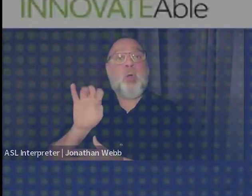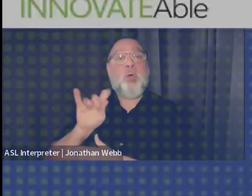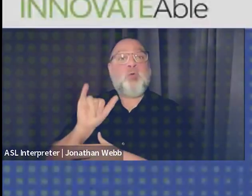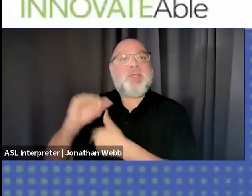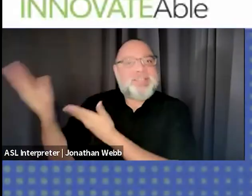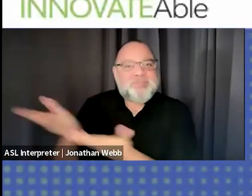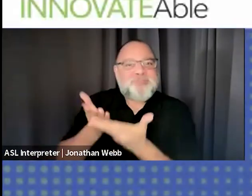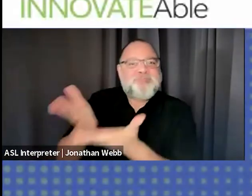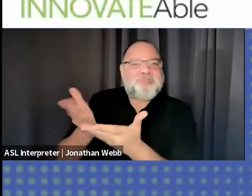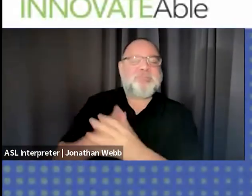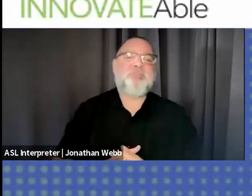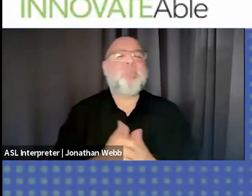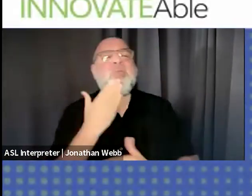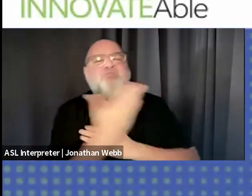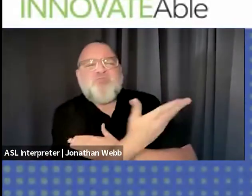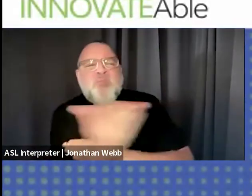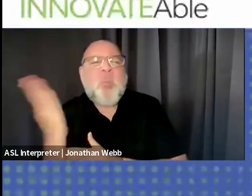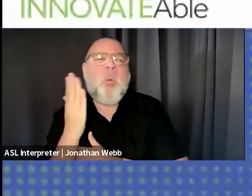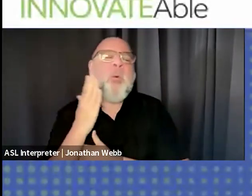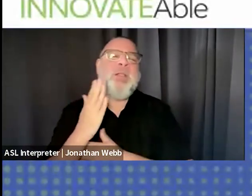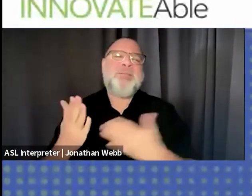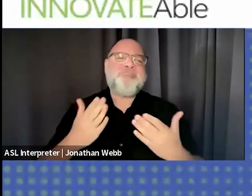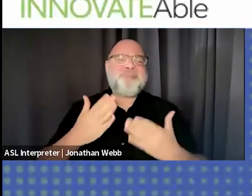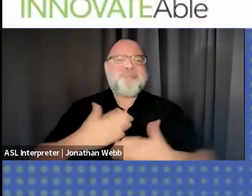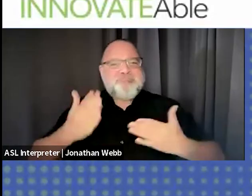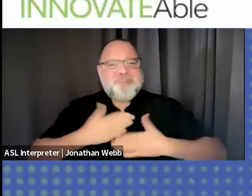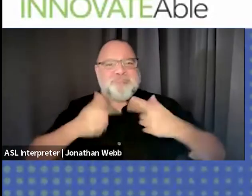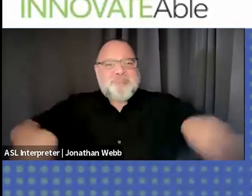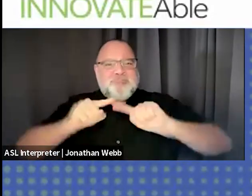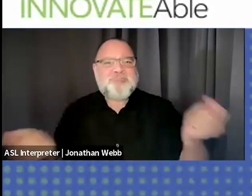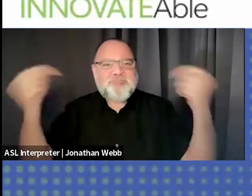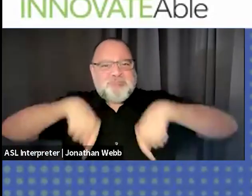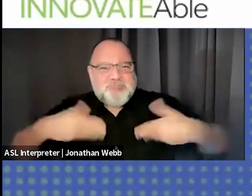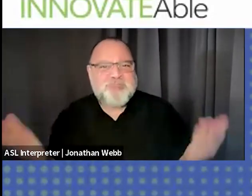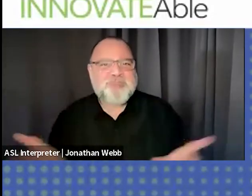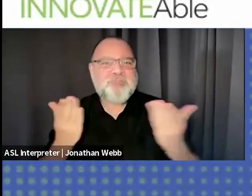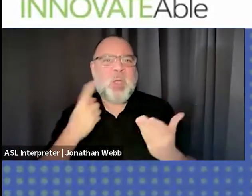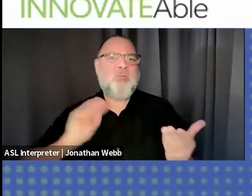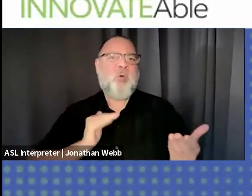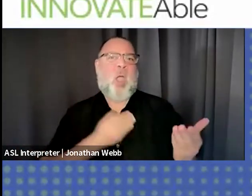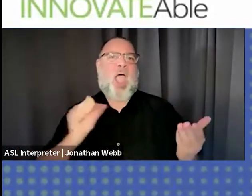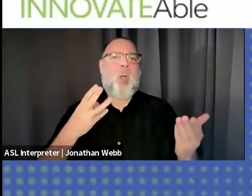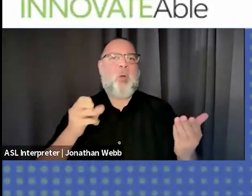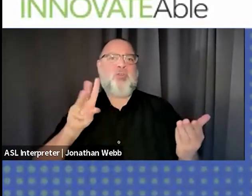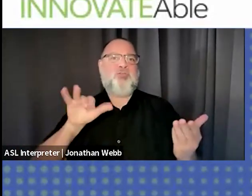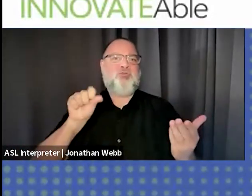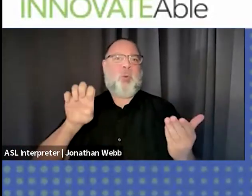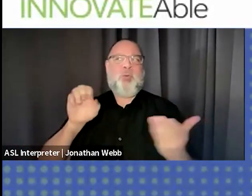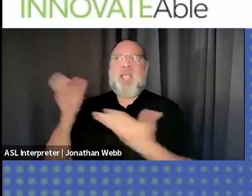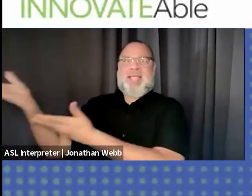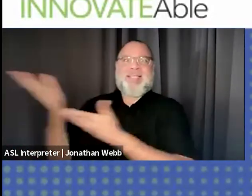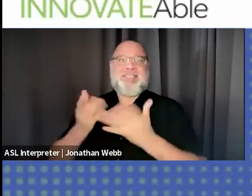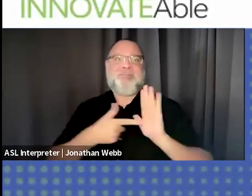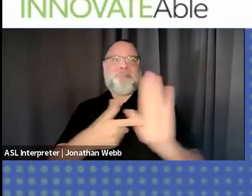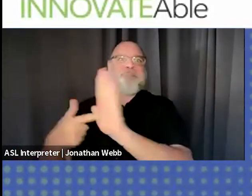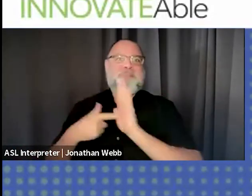Good morning, everyone. We are so thankful that you're here and part of our InnovateAble showcase again. This is one of the